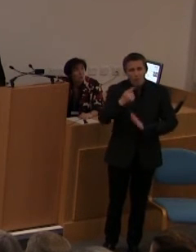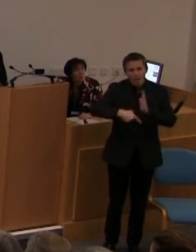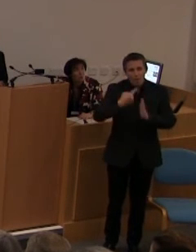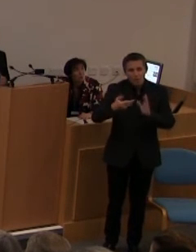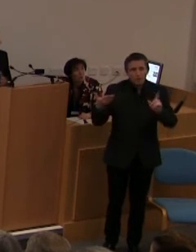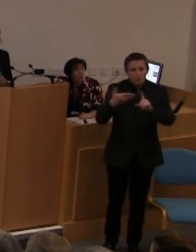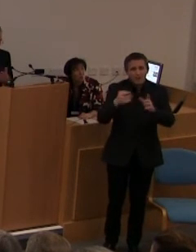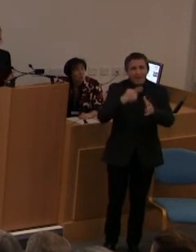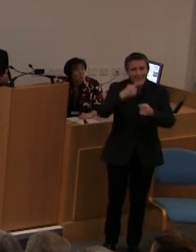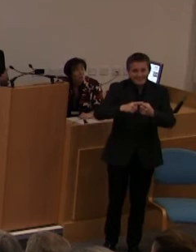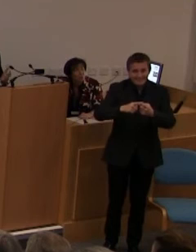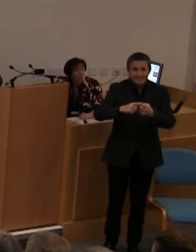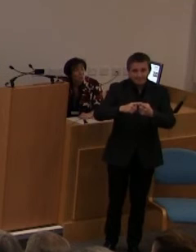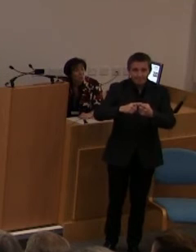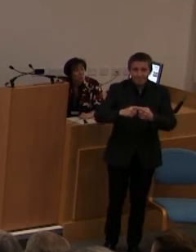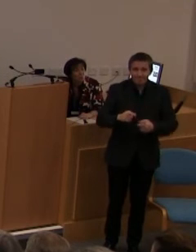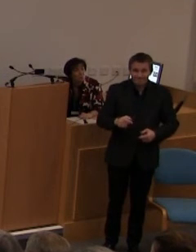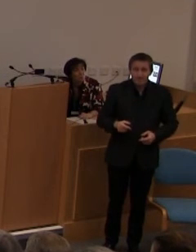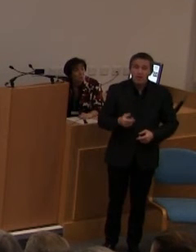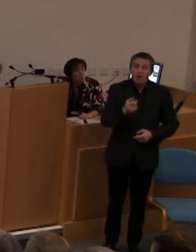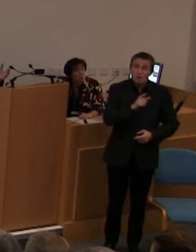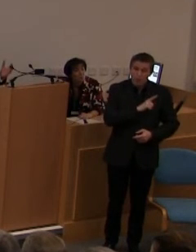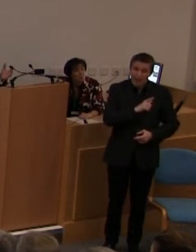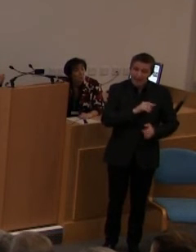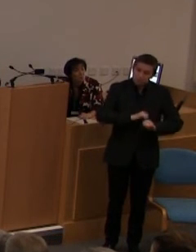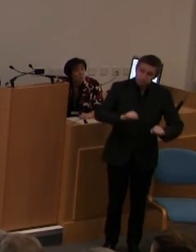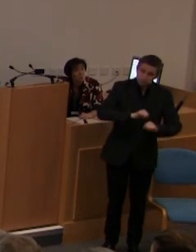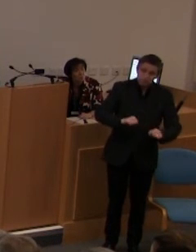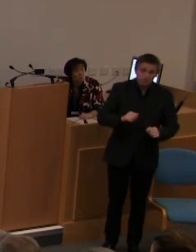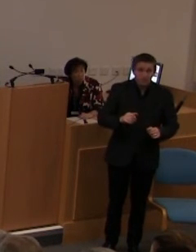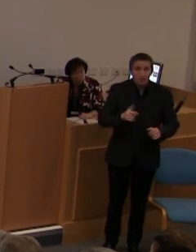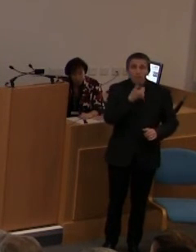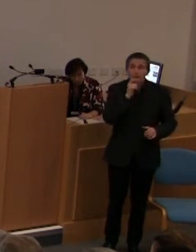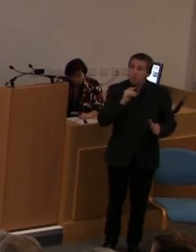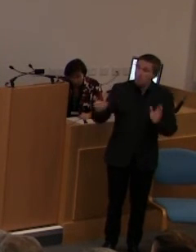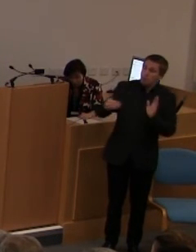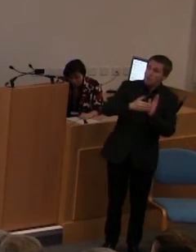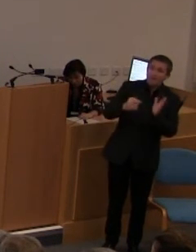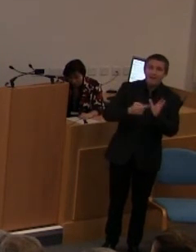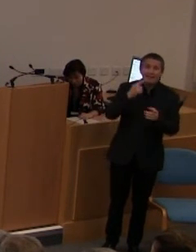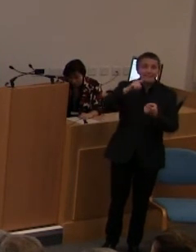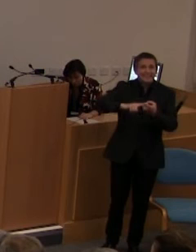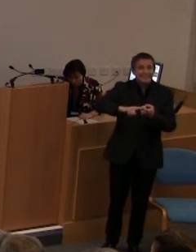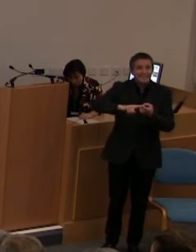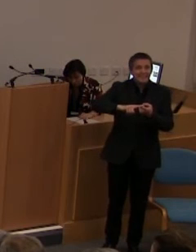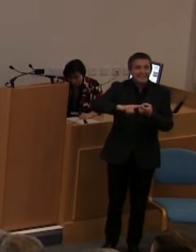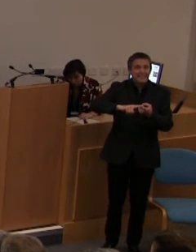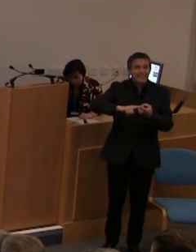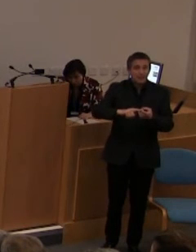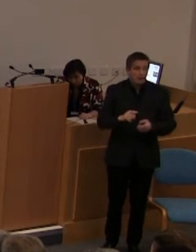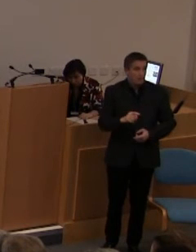targets. Two main reasons for that is variable number of people who turn up at accident emergency. One day you